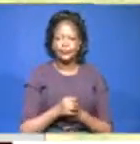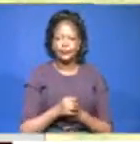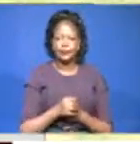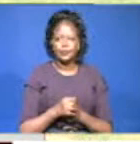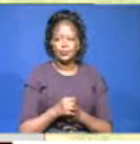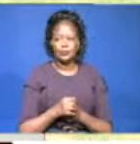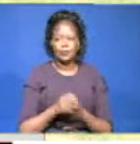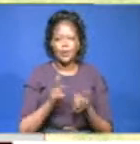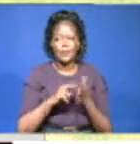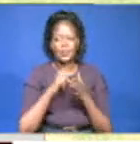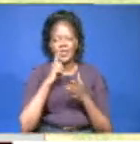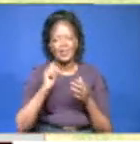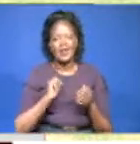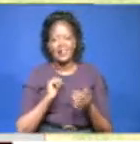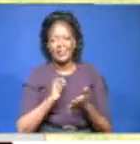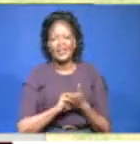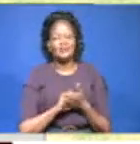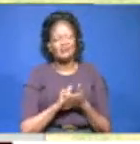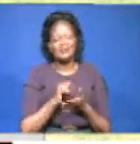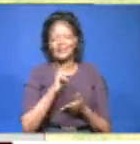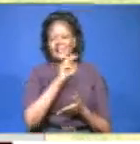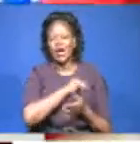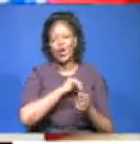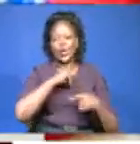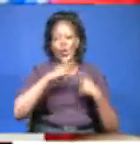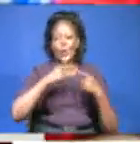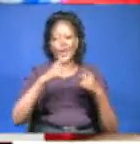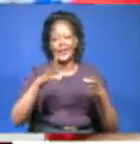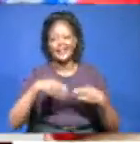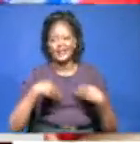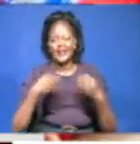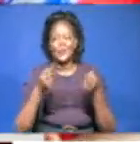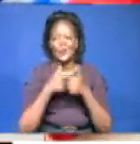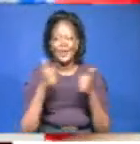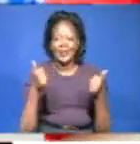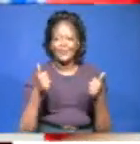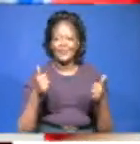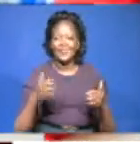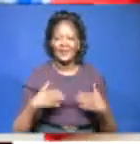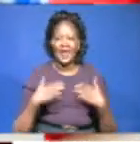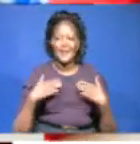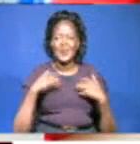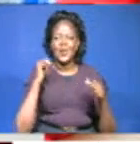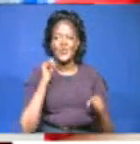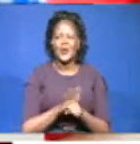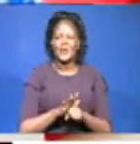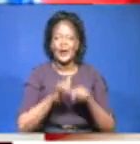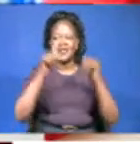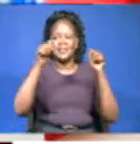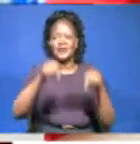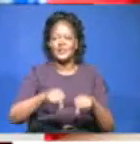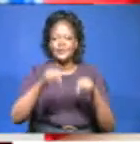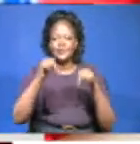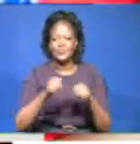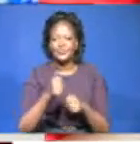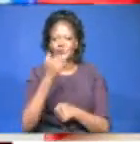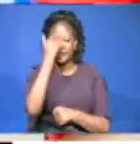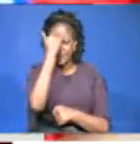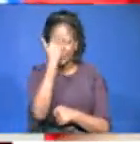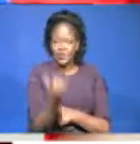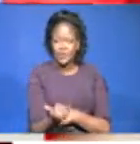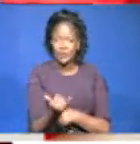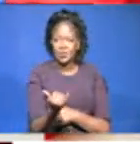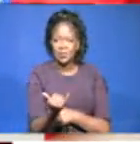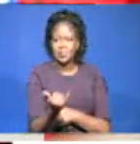we are telling these girls that it's a natural process. They should embrace it. Nimefurahia kwa siku ya leo kwa